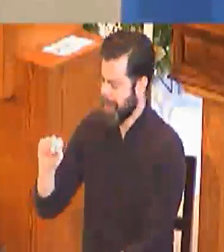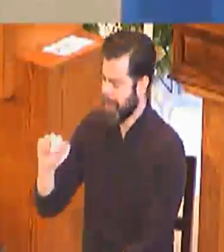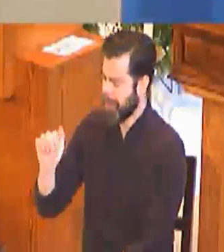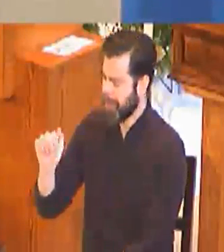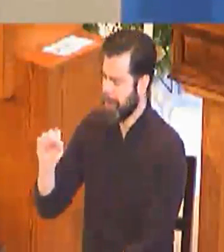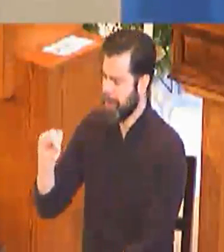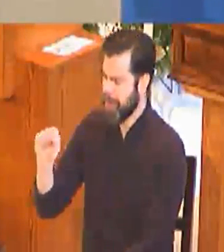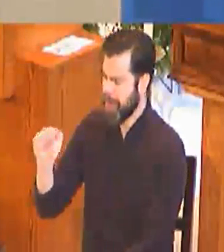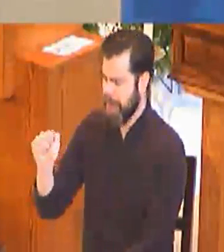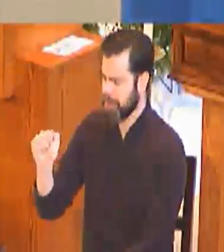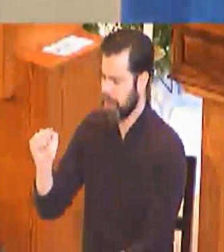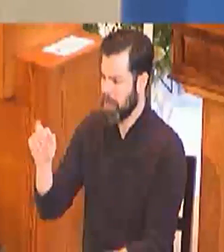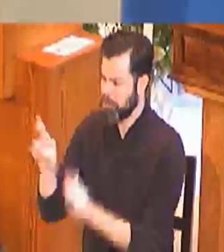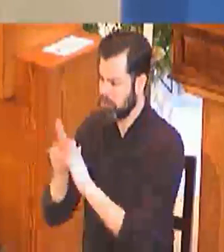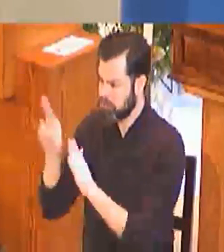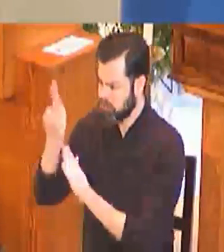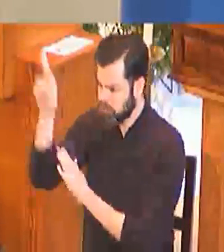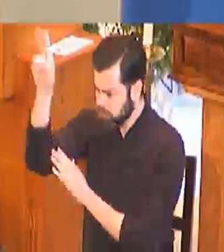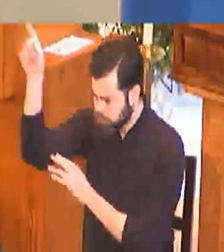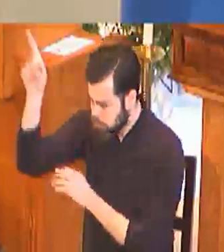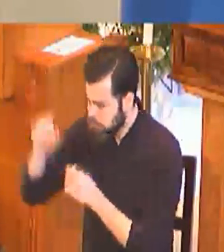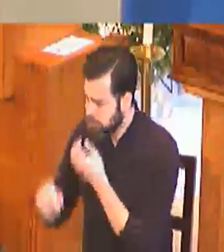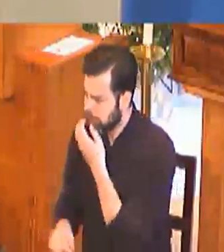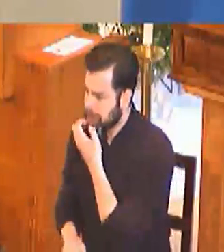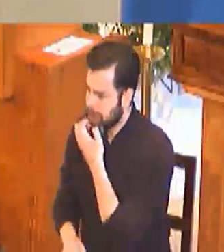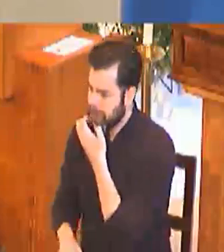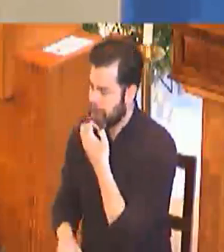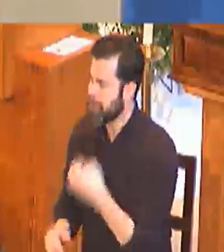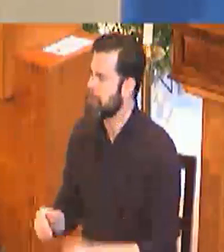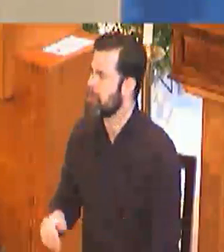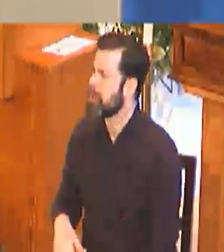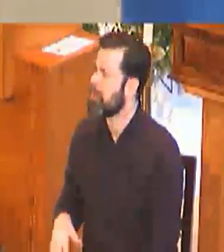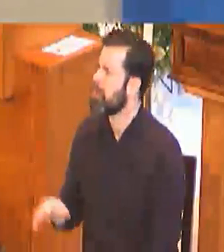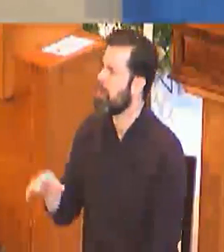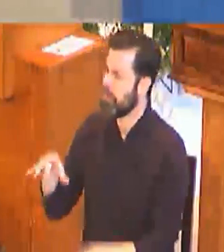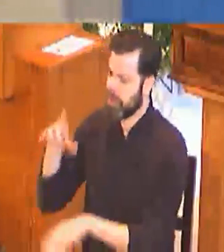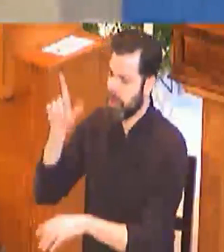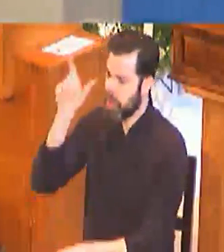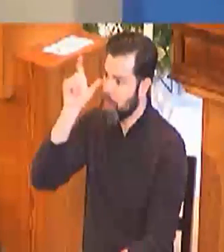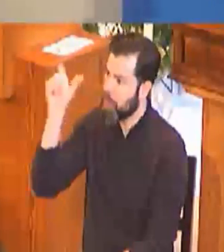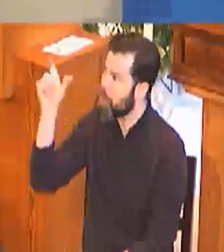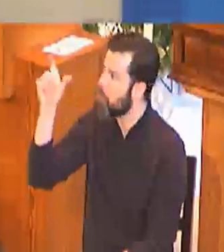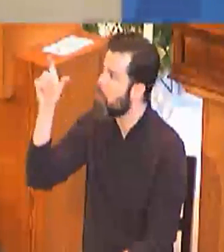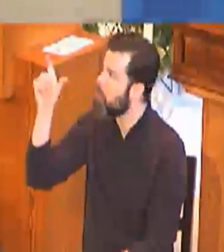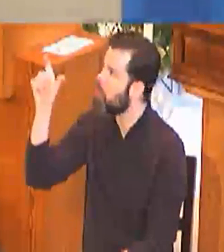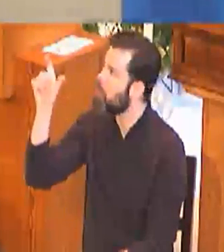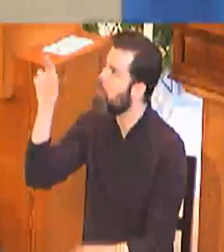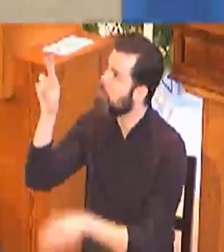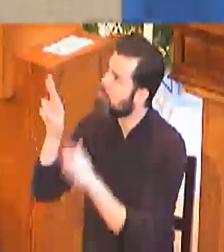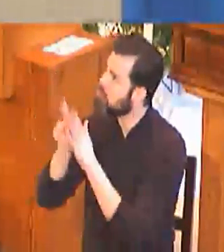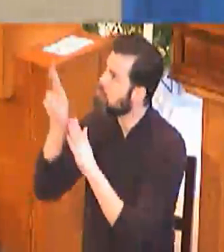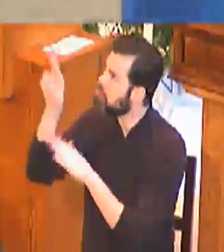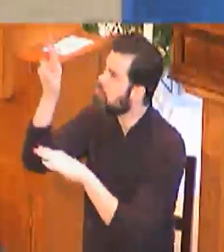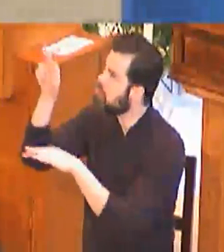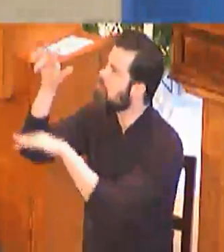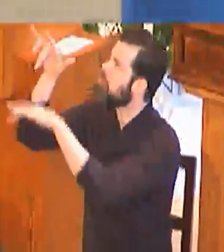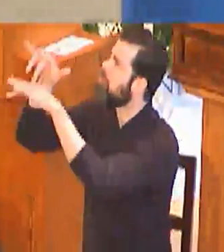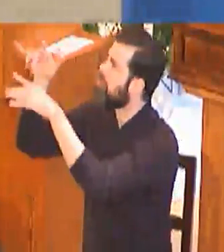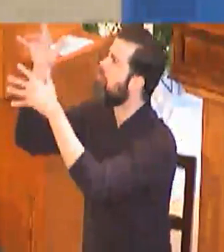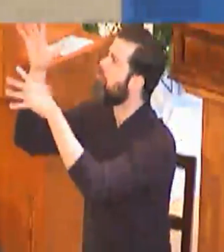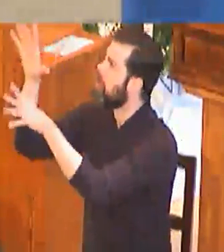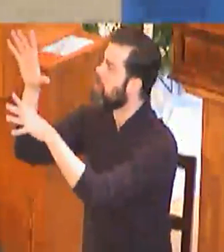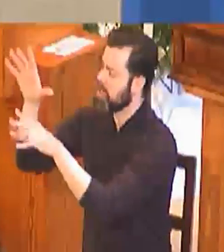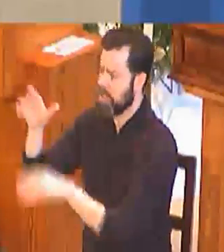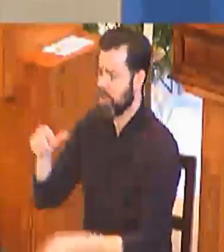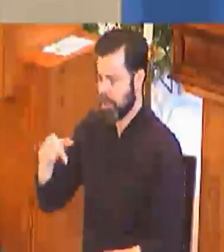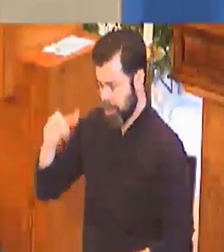successfully and successfully bring him back said that he knew that they could do it. And he knew that they